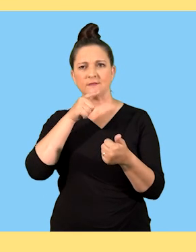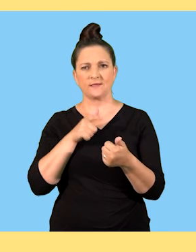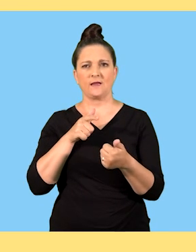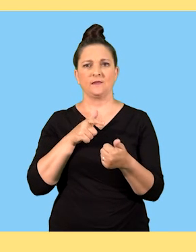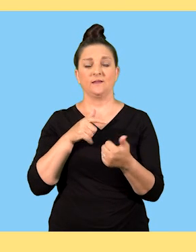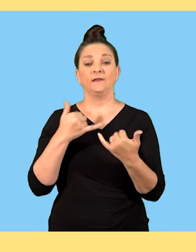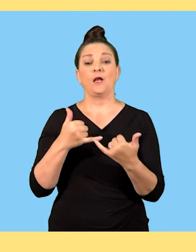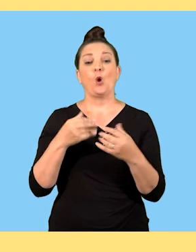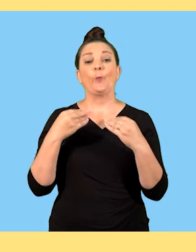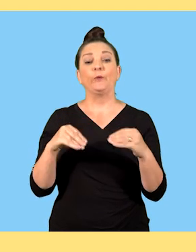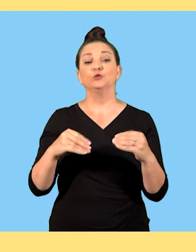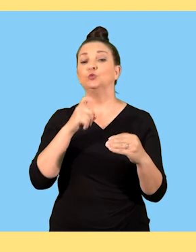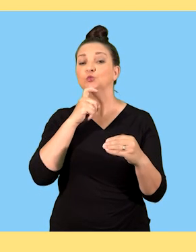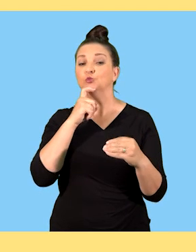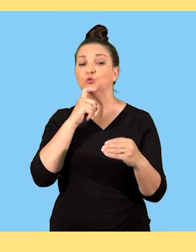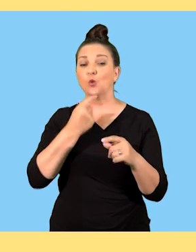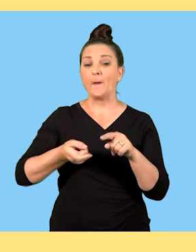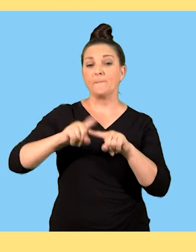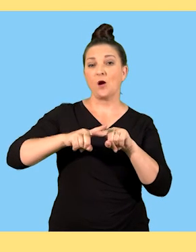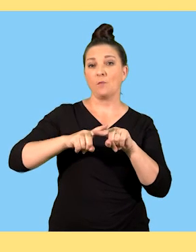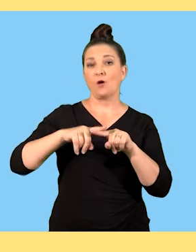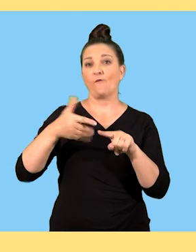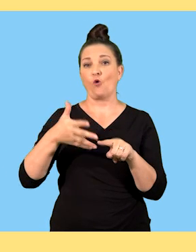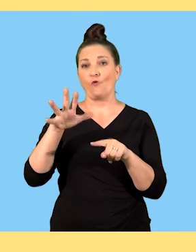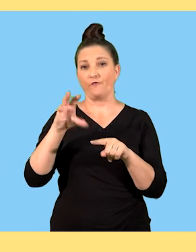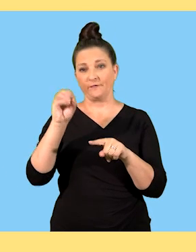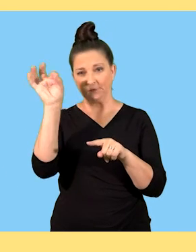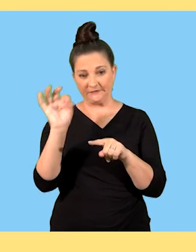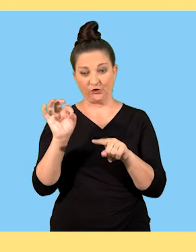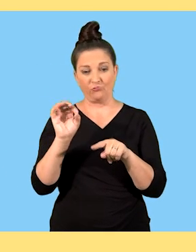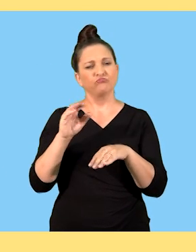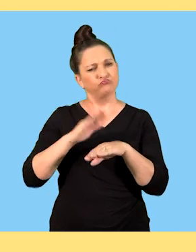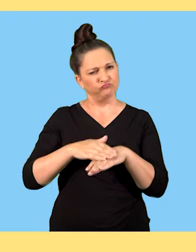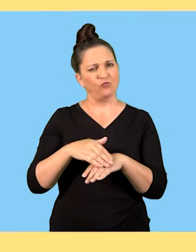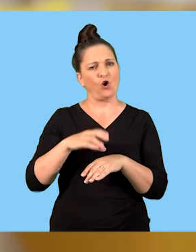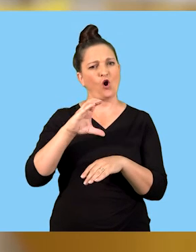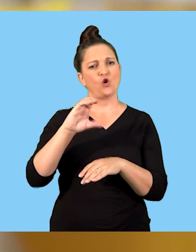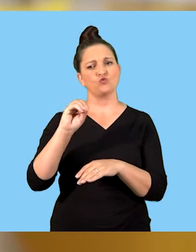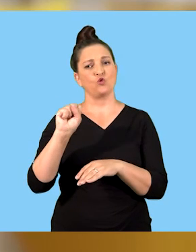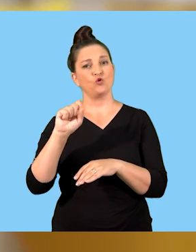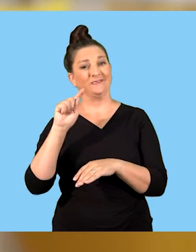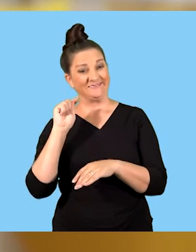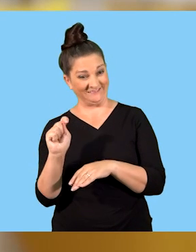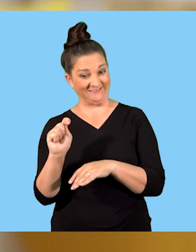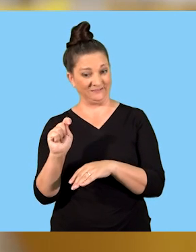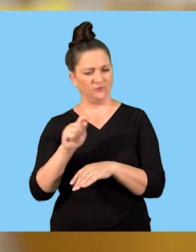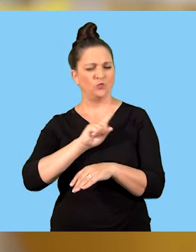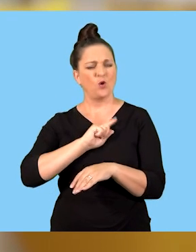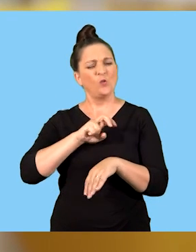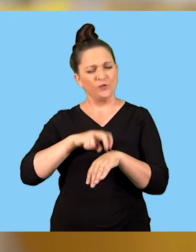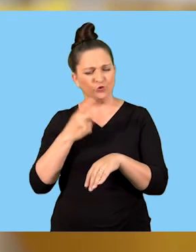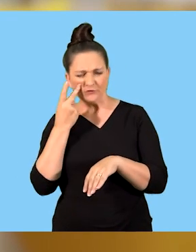a markup of 50% on cost. Now, we need to calculate the cost as well, so that when we